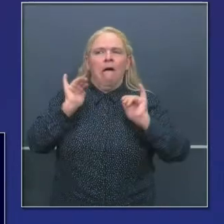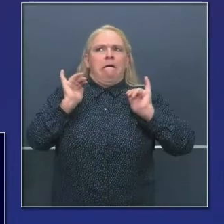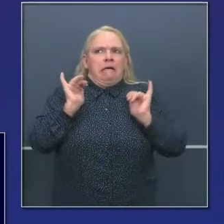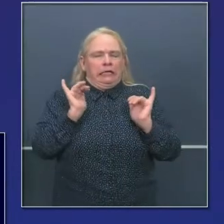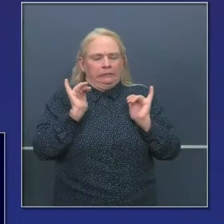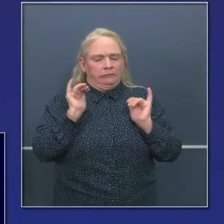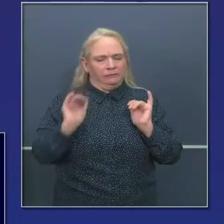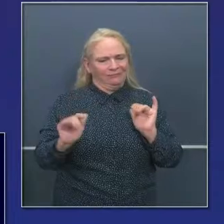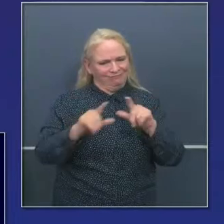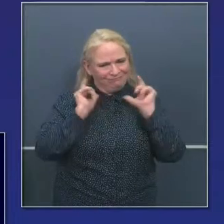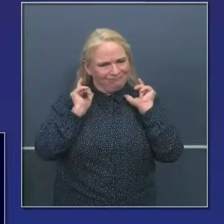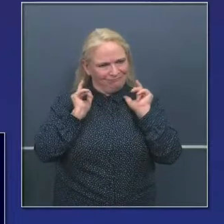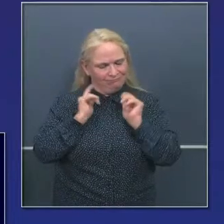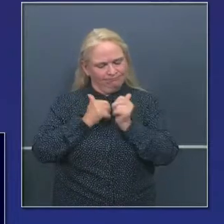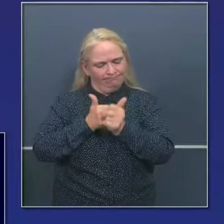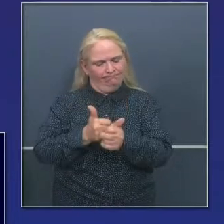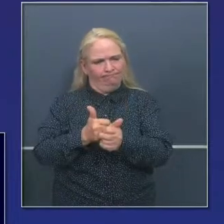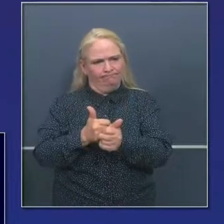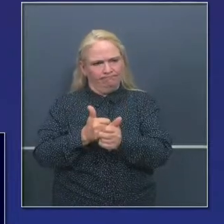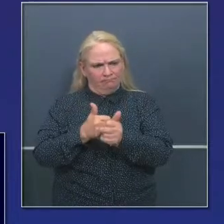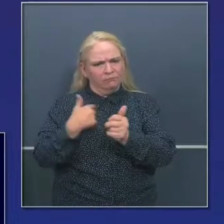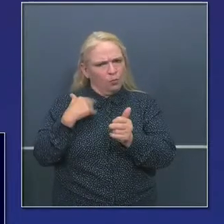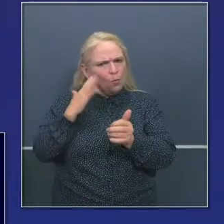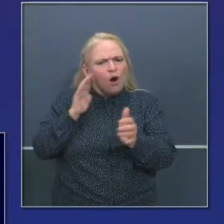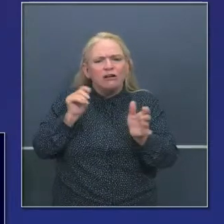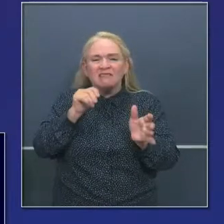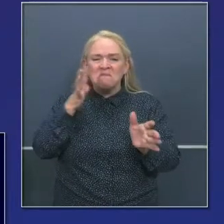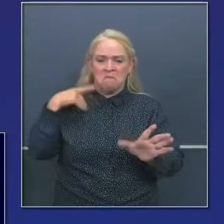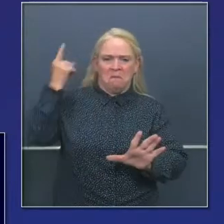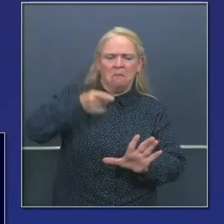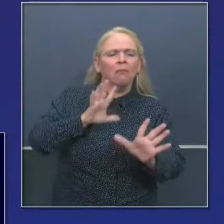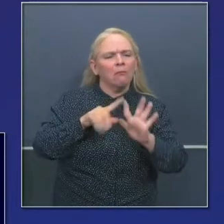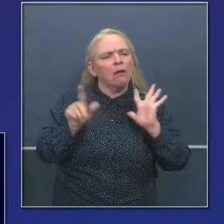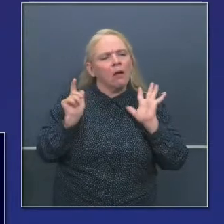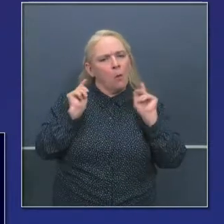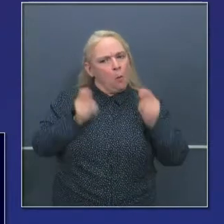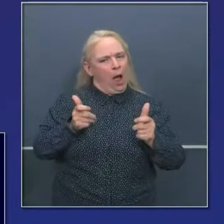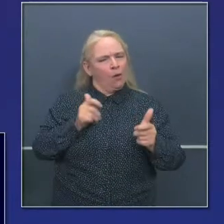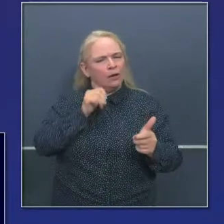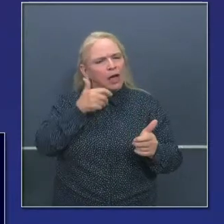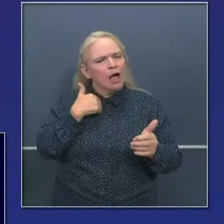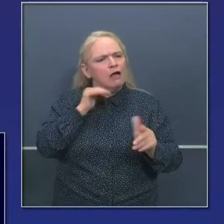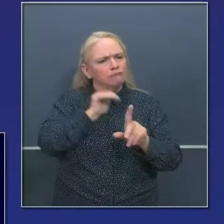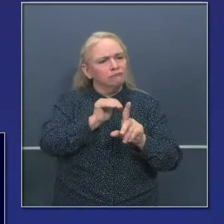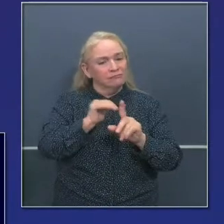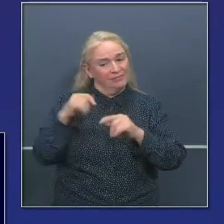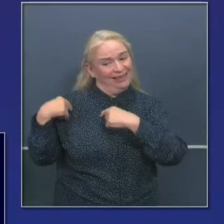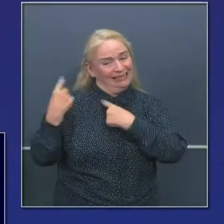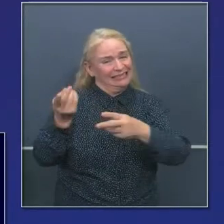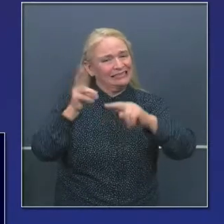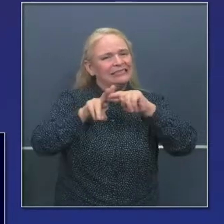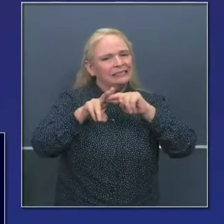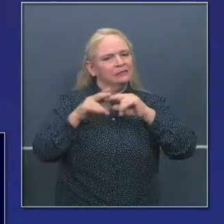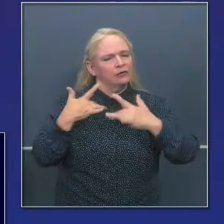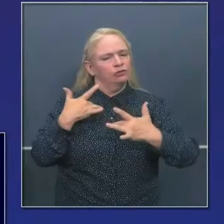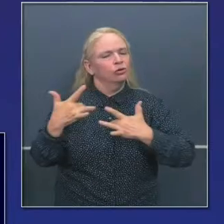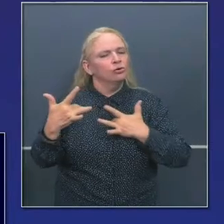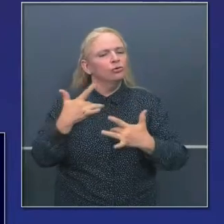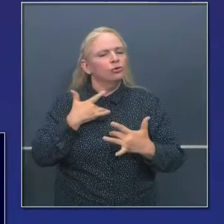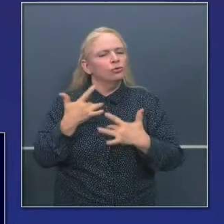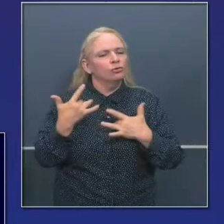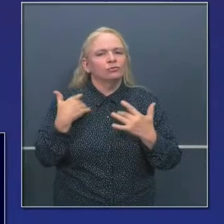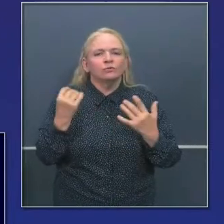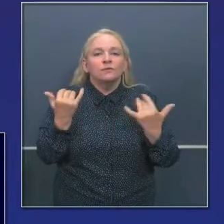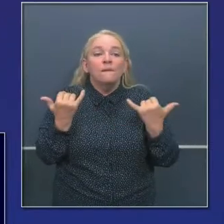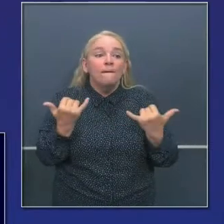take right related to the recent spread and increase in cases of COVID-19. Let's talk